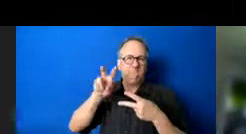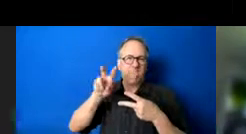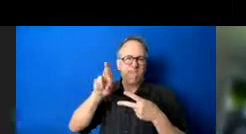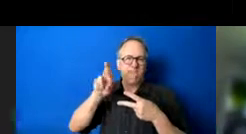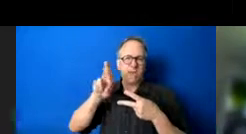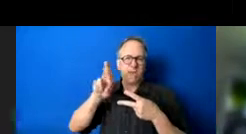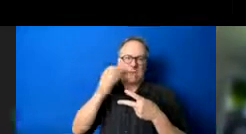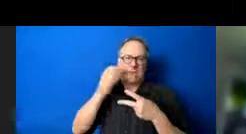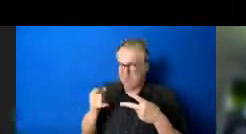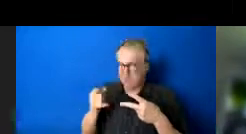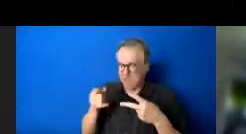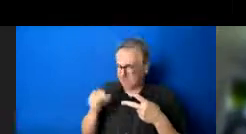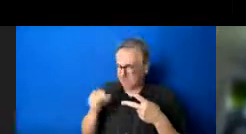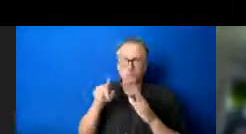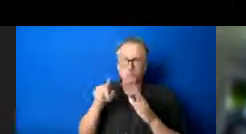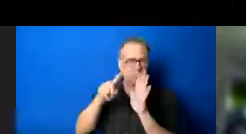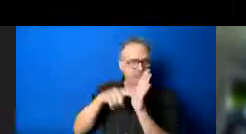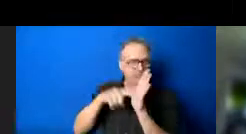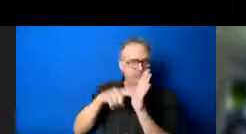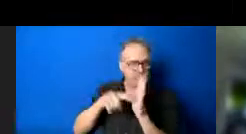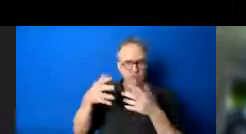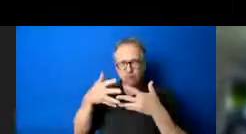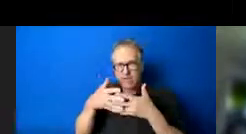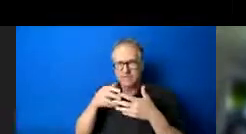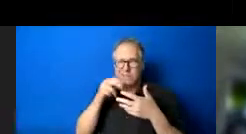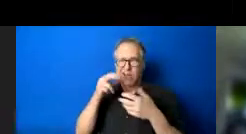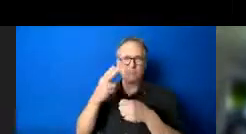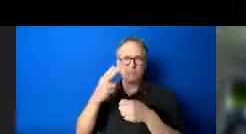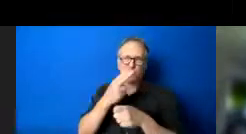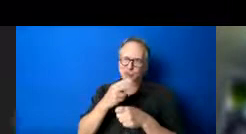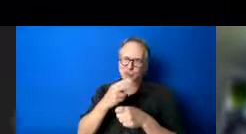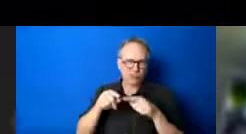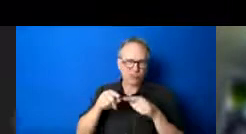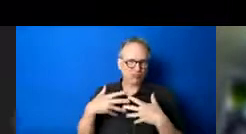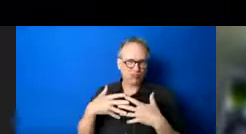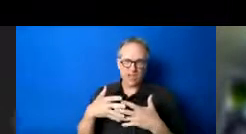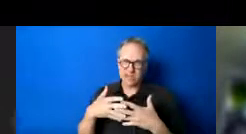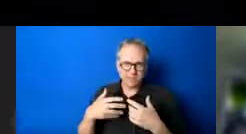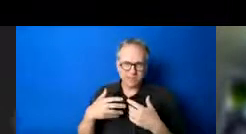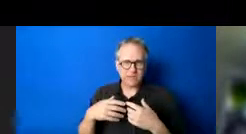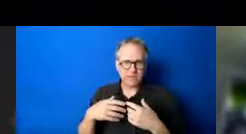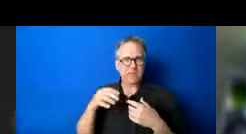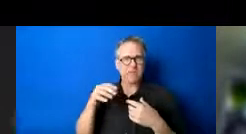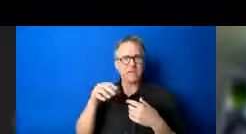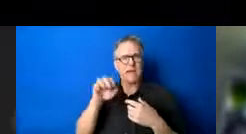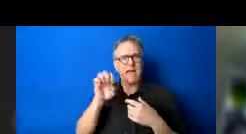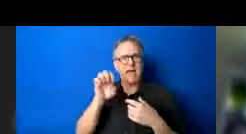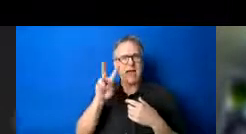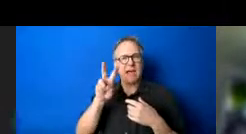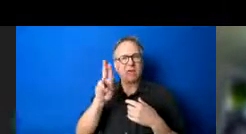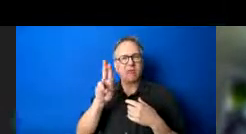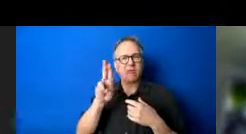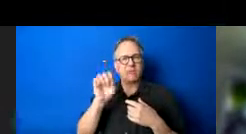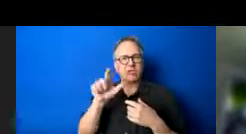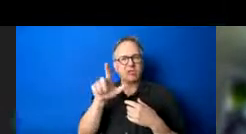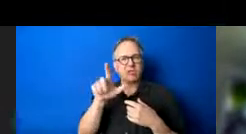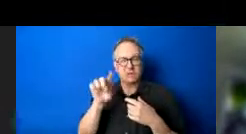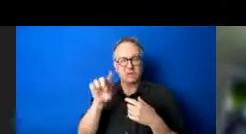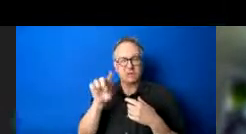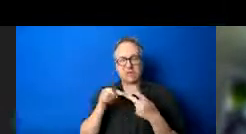need to do a pregnancy test. It's not recommended for use during pregnancy. And Evusheld, like I mentioned, is